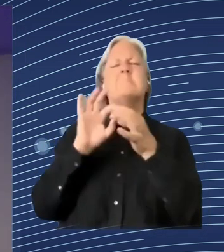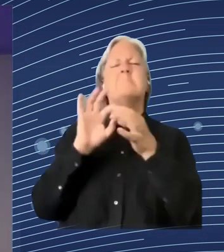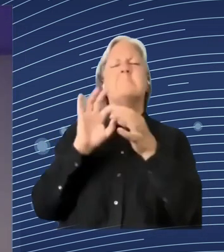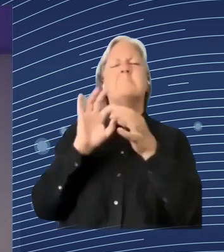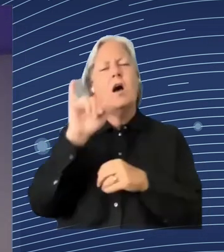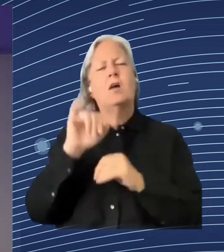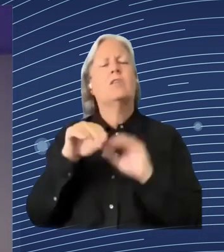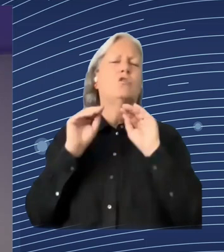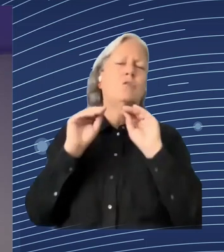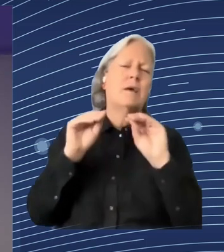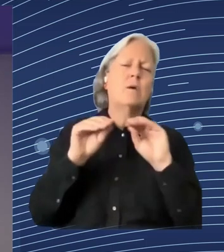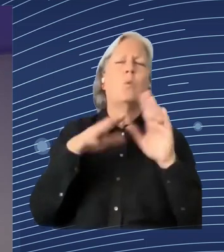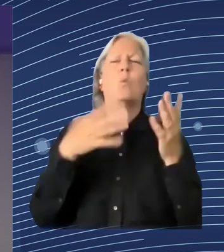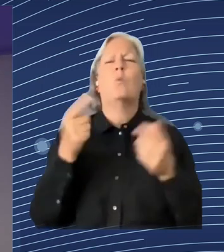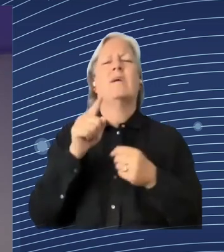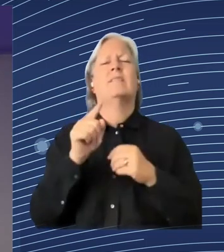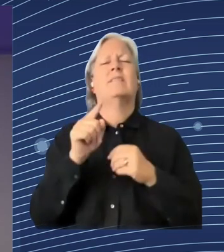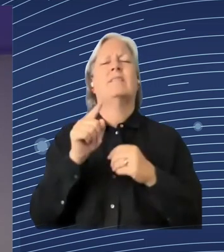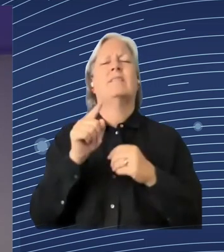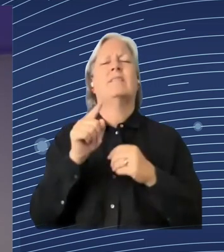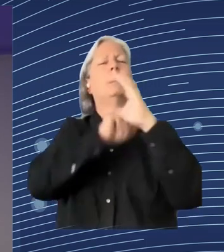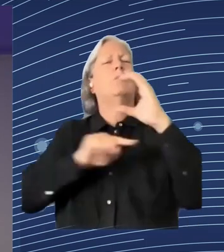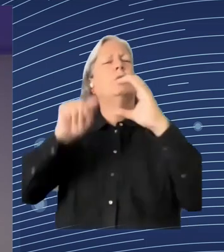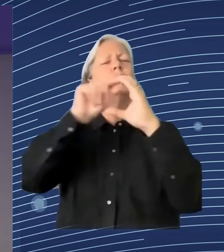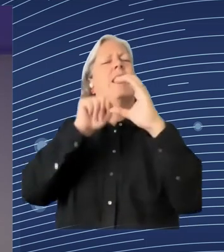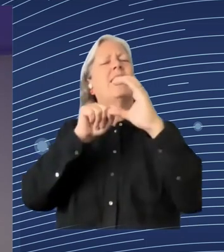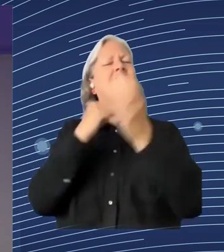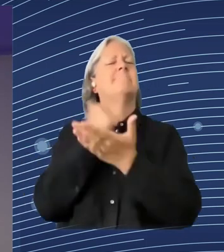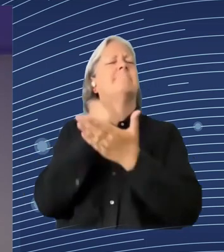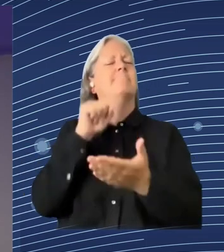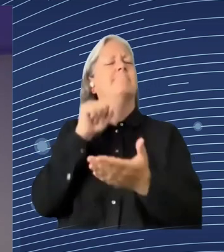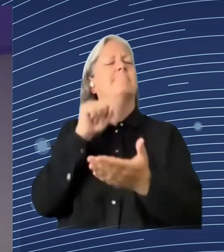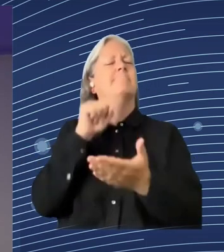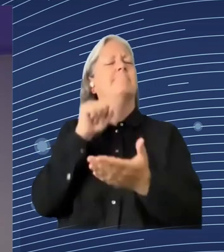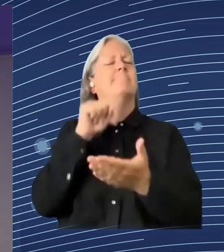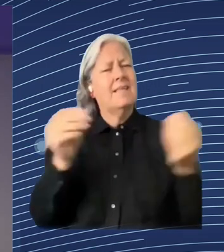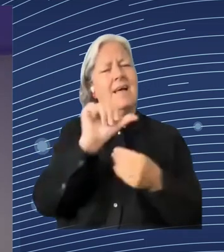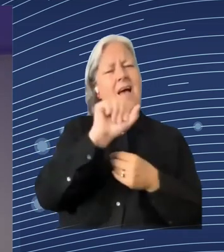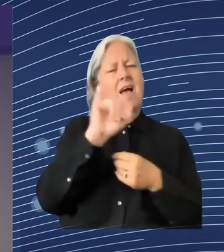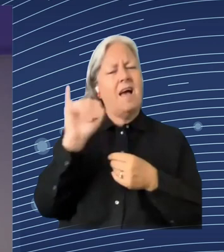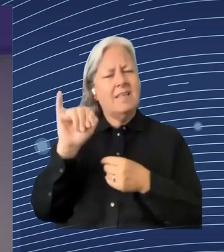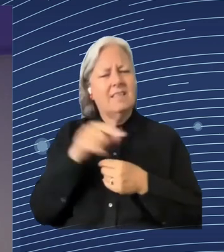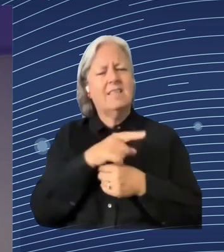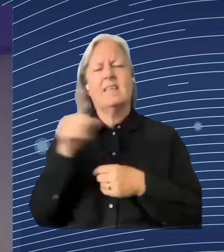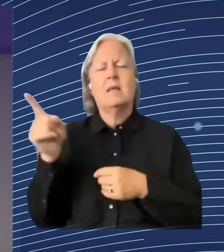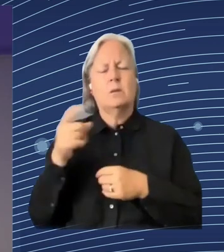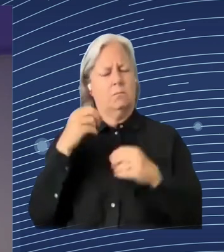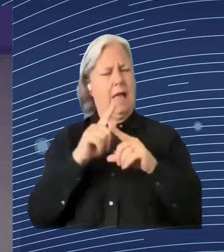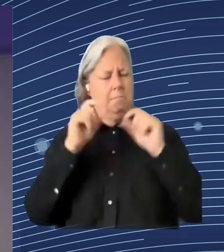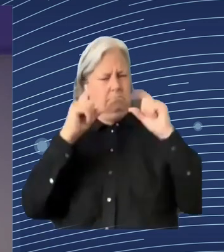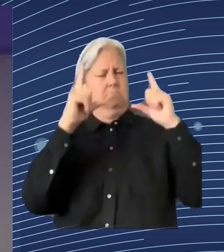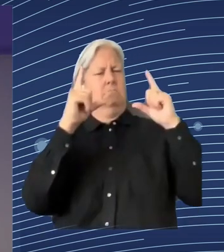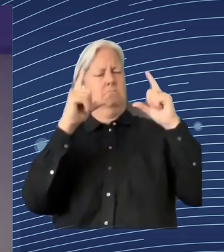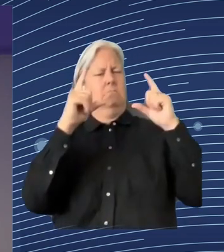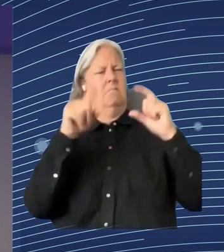especially. I've seen lots of types of AI tools today, and I was shocked about the quality of it, but also,